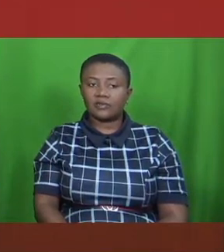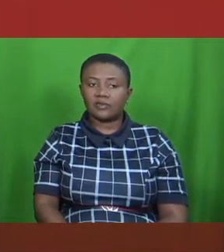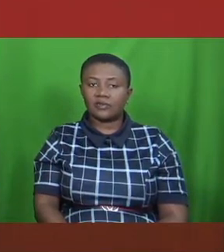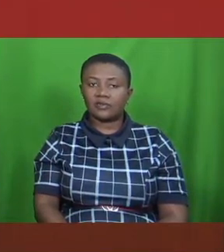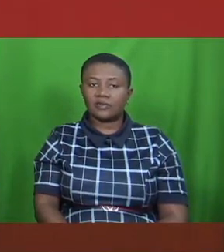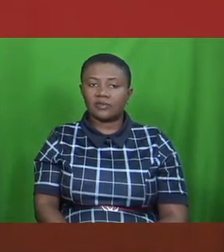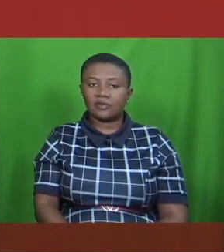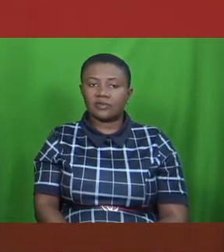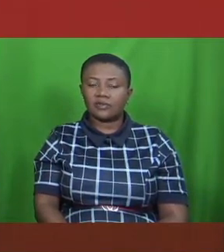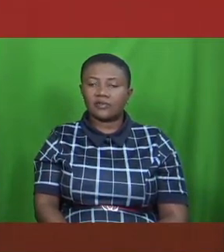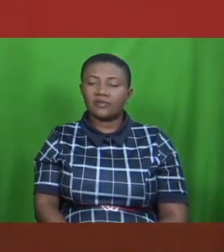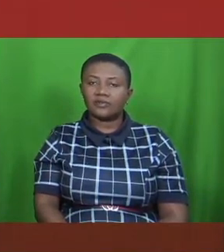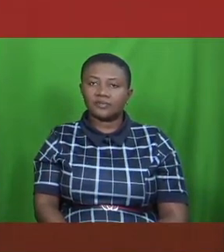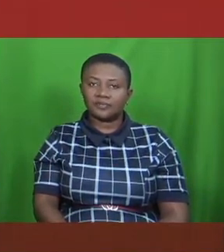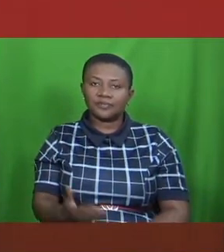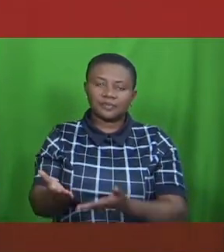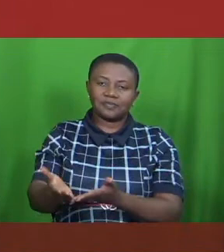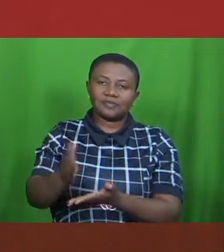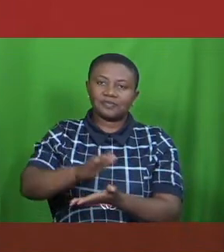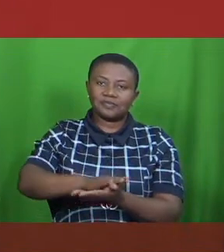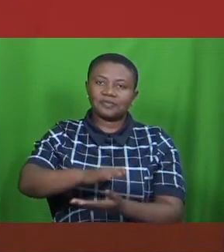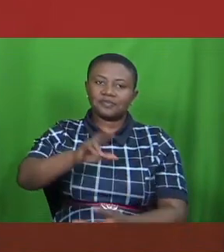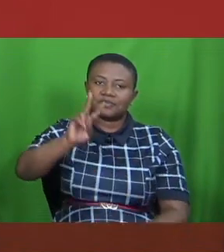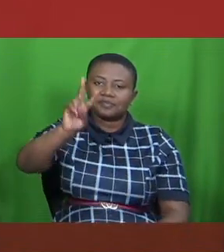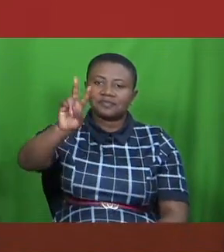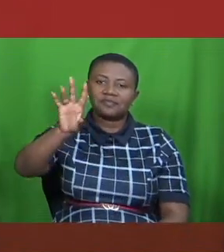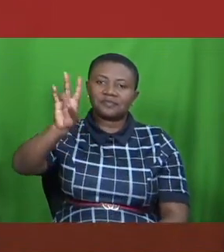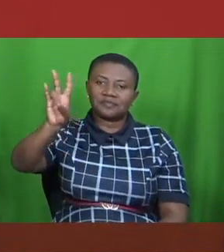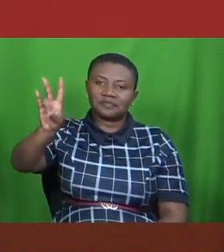Page 27.